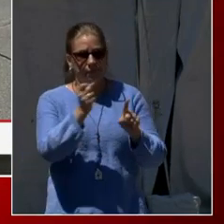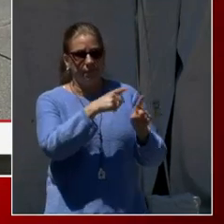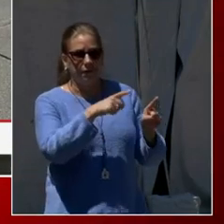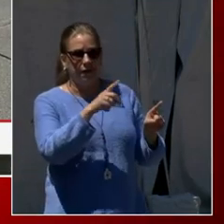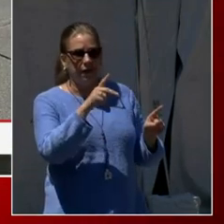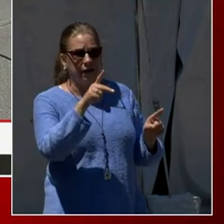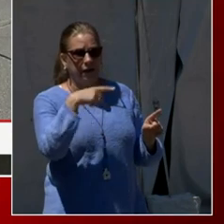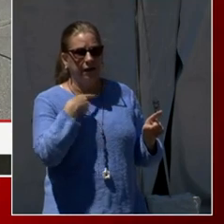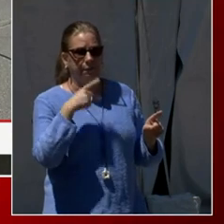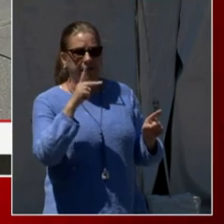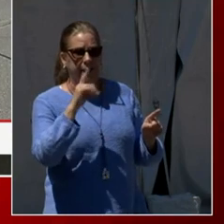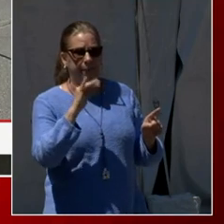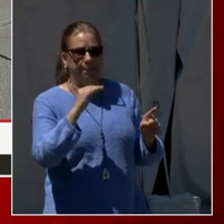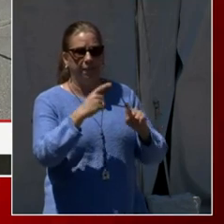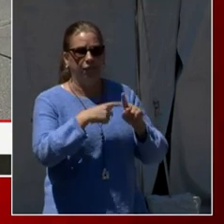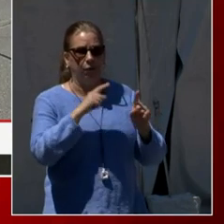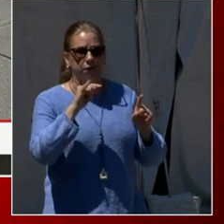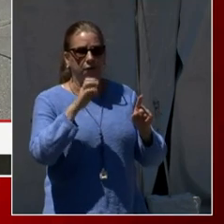the protests